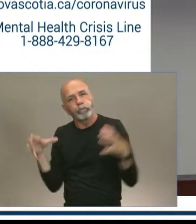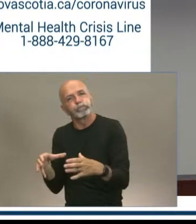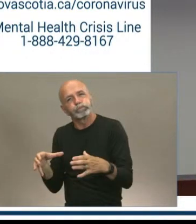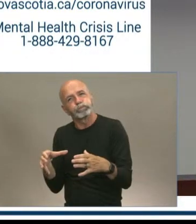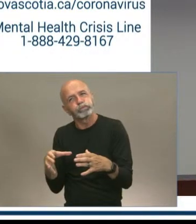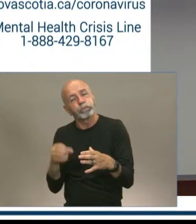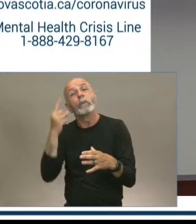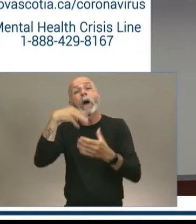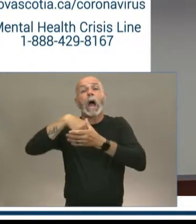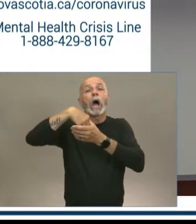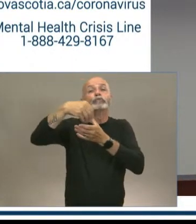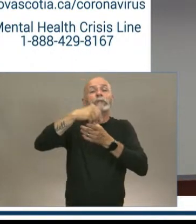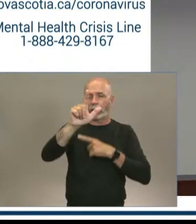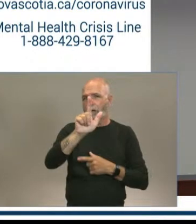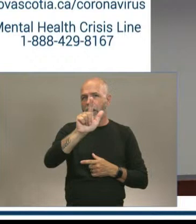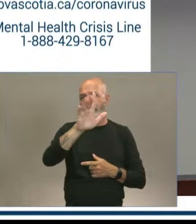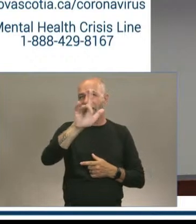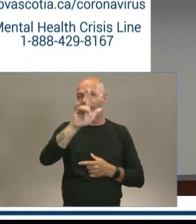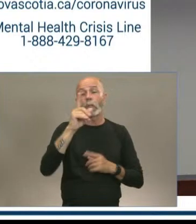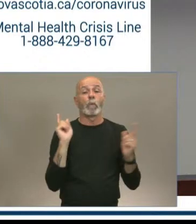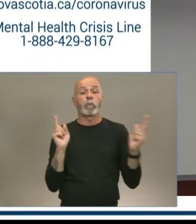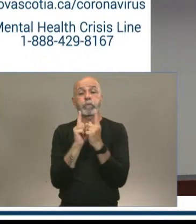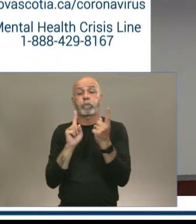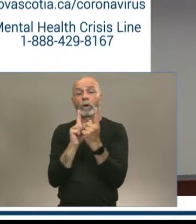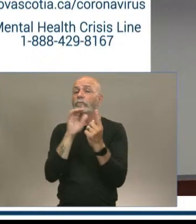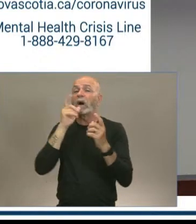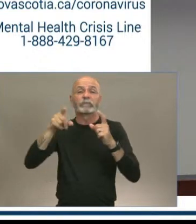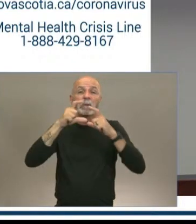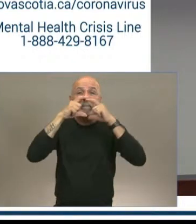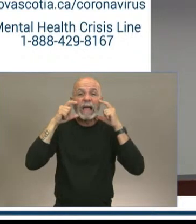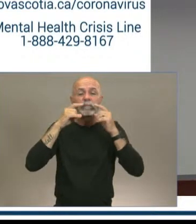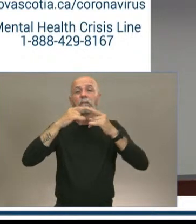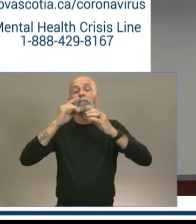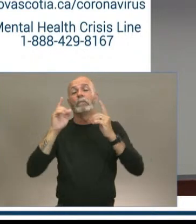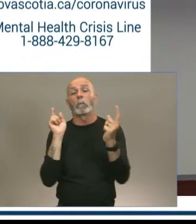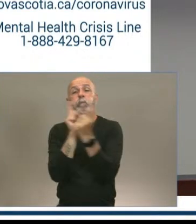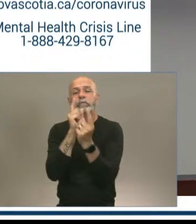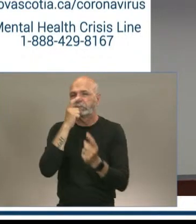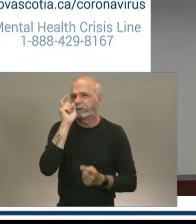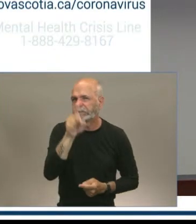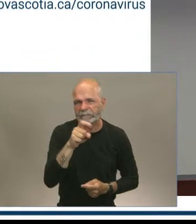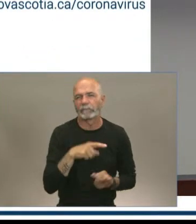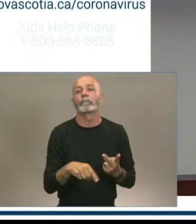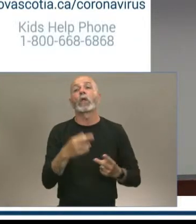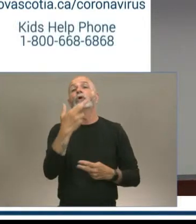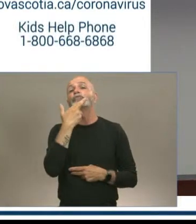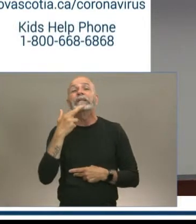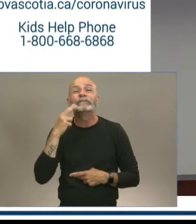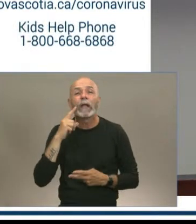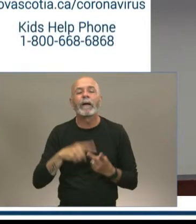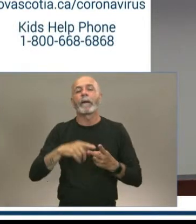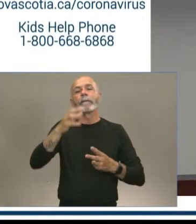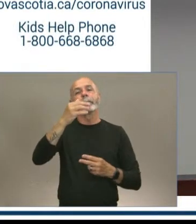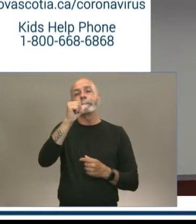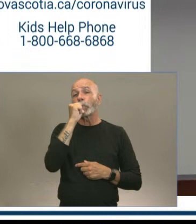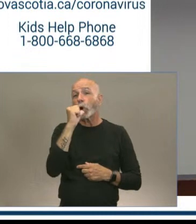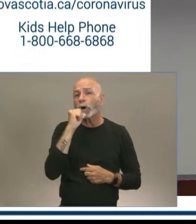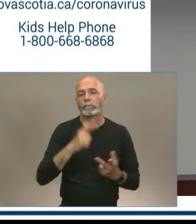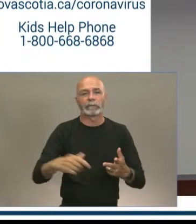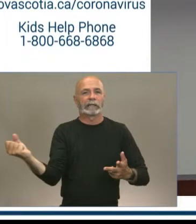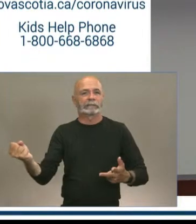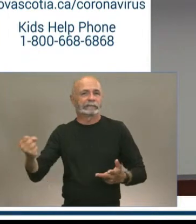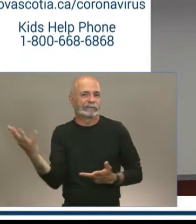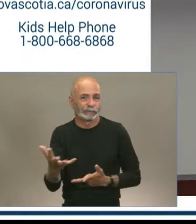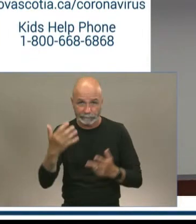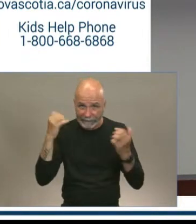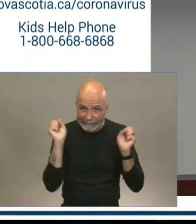informal gathering without distancing or masks. Restaurants, bars, and casinos can now stop serving